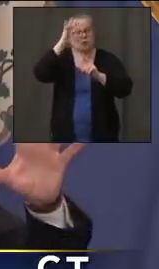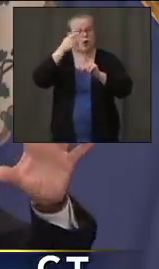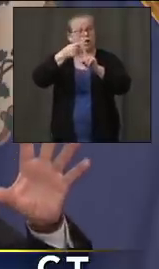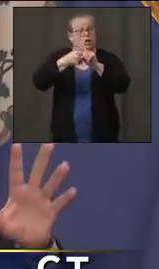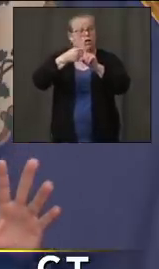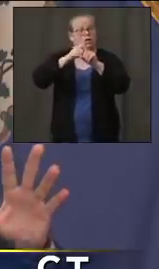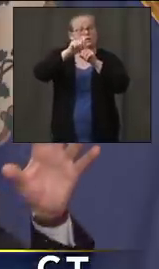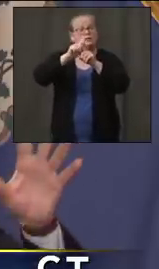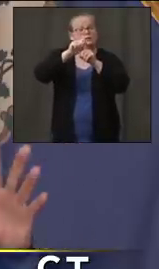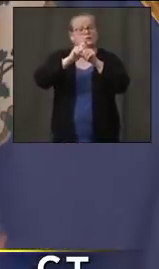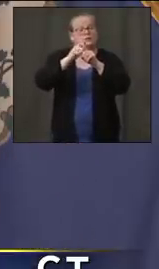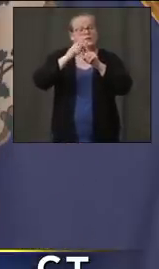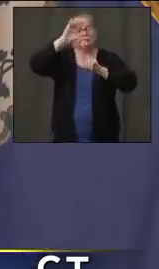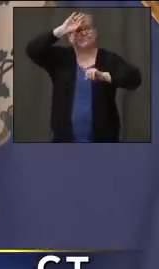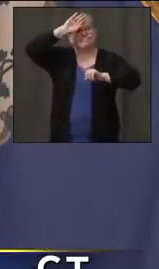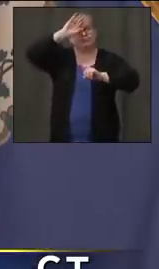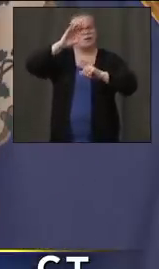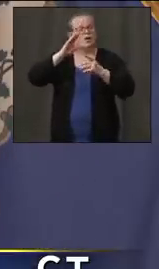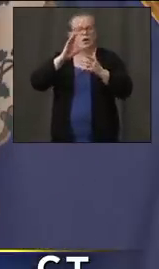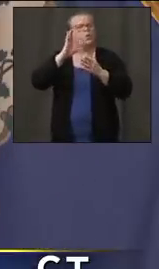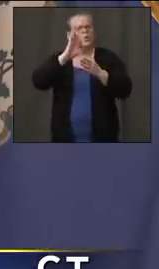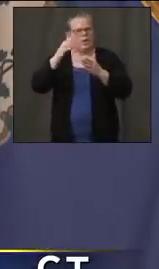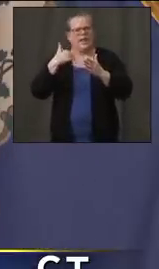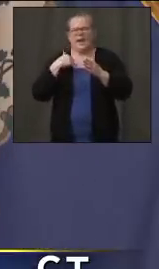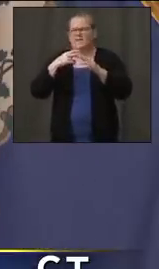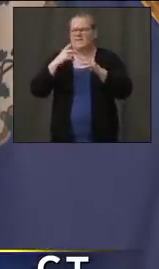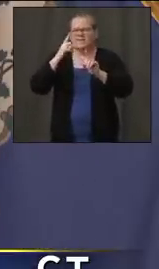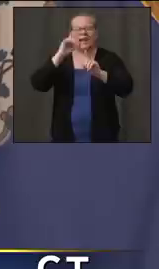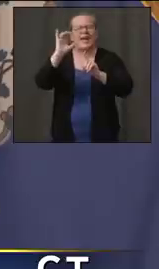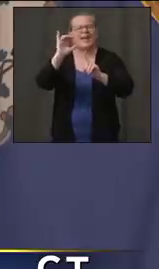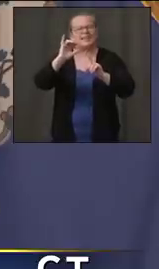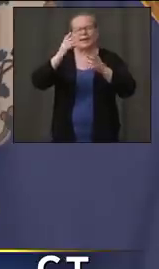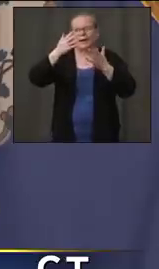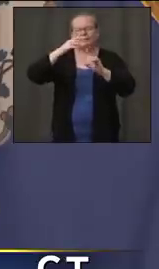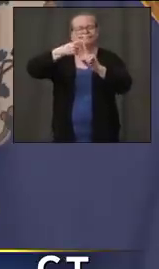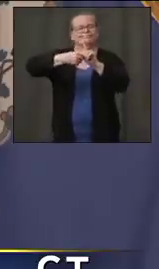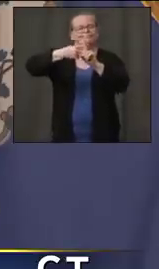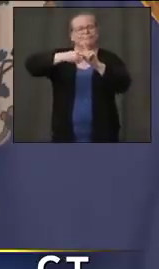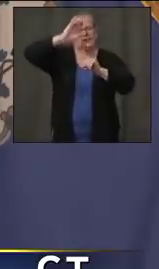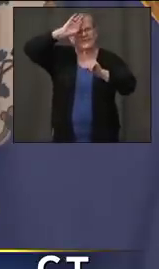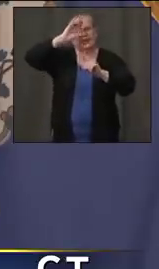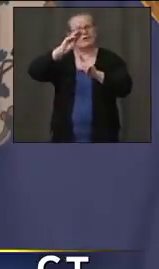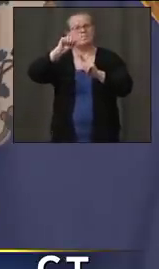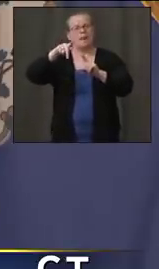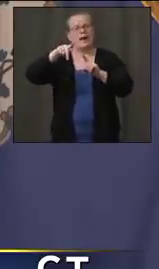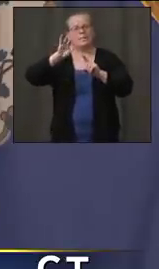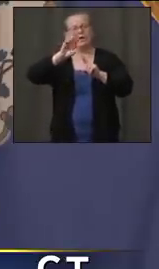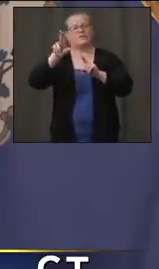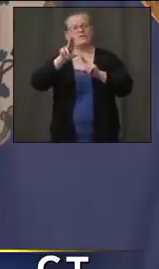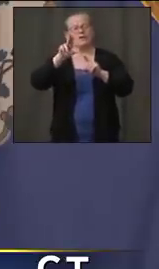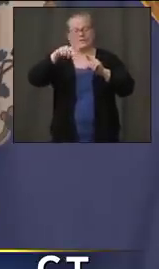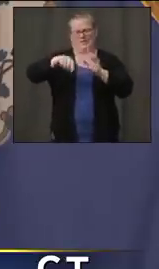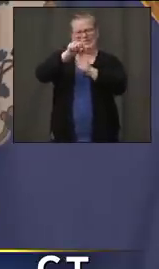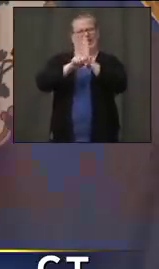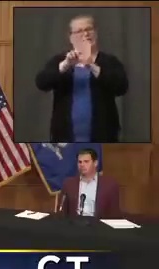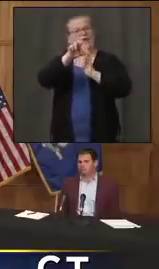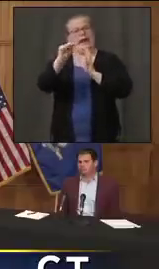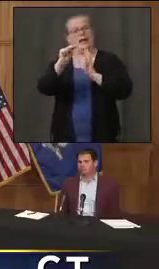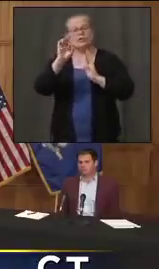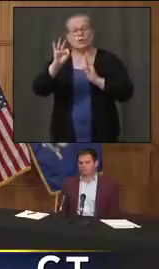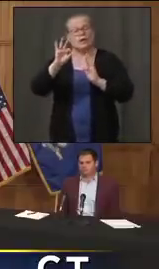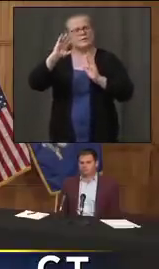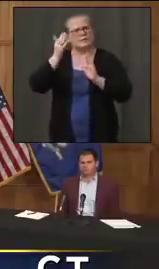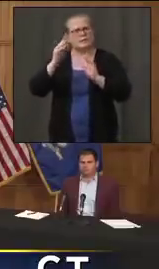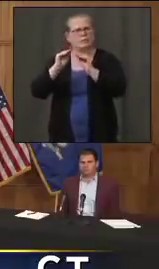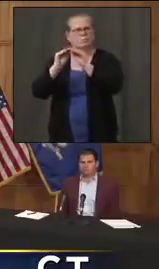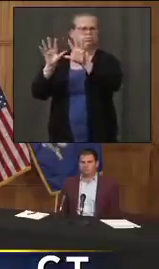it's almost like a fever map for the state. And if there looks like there's a flare-up, we can get there ahead of it. I guess my question is, will there